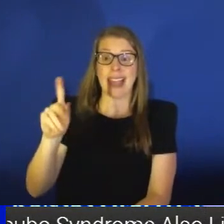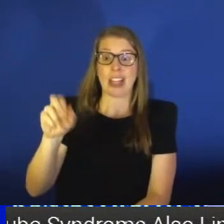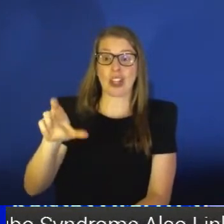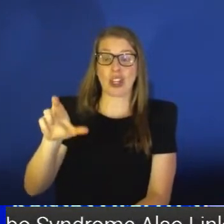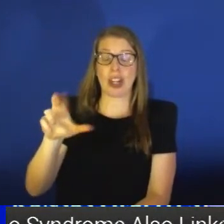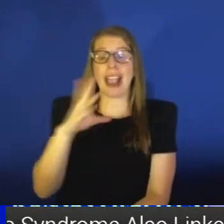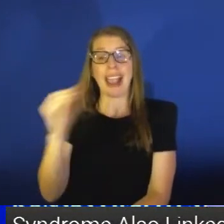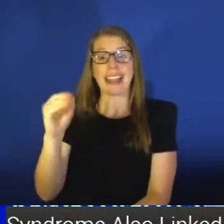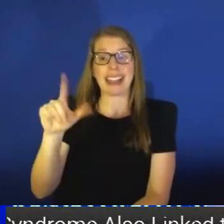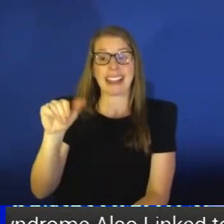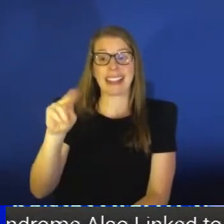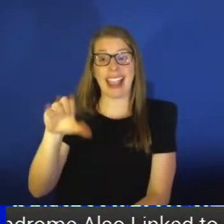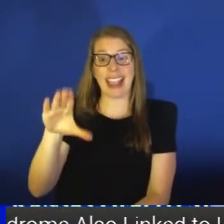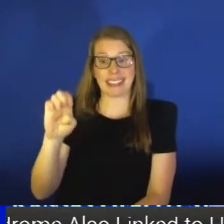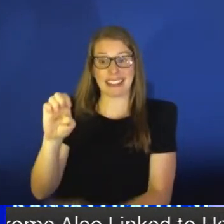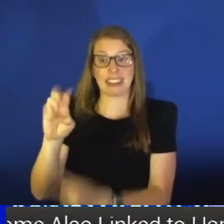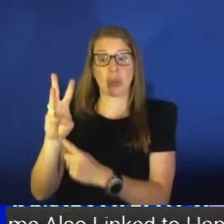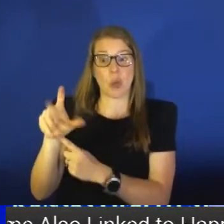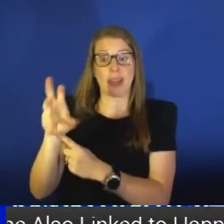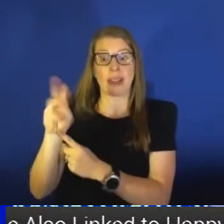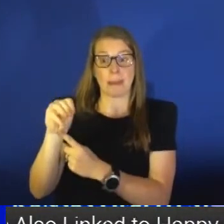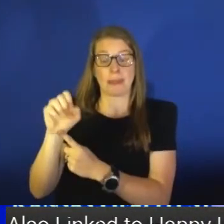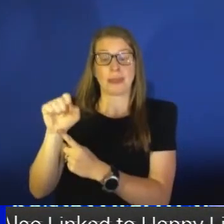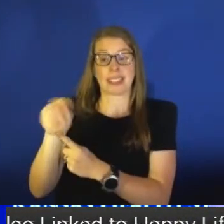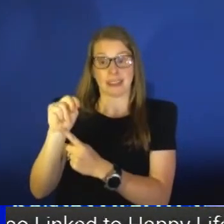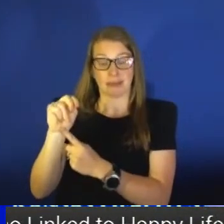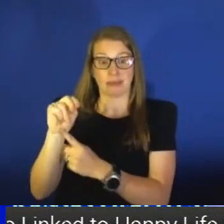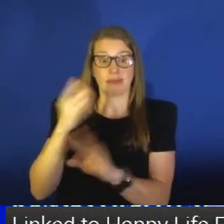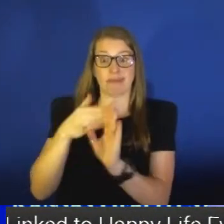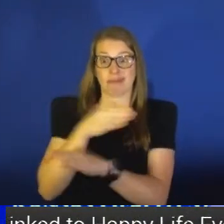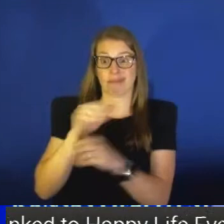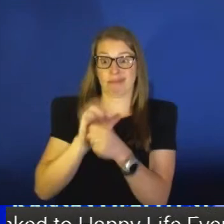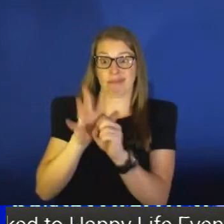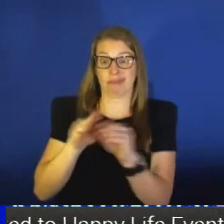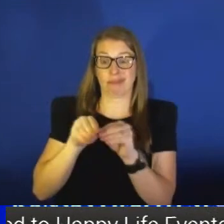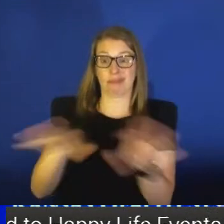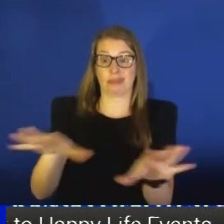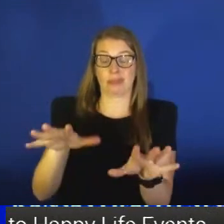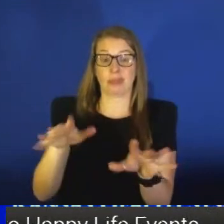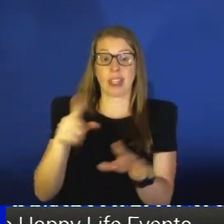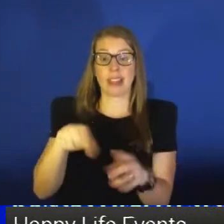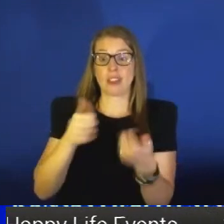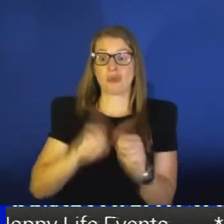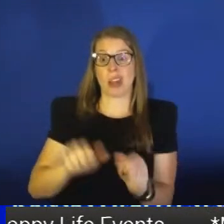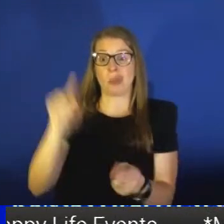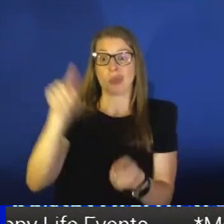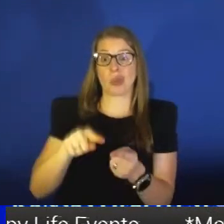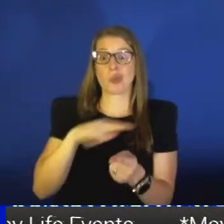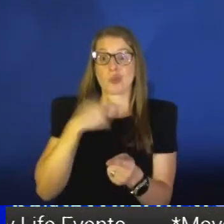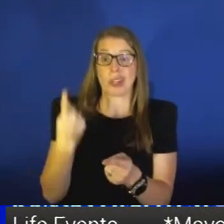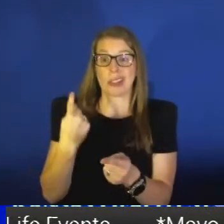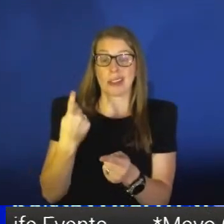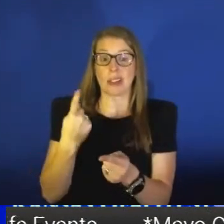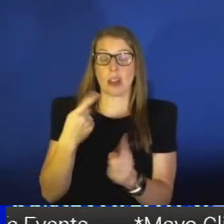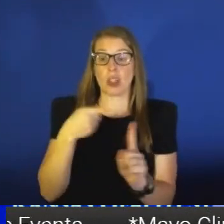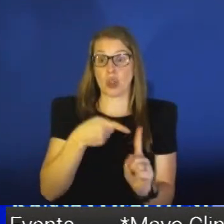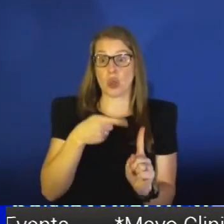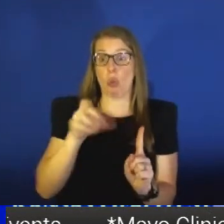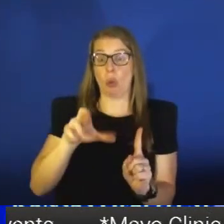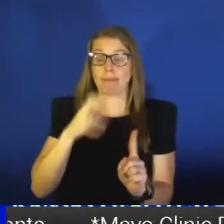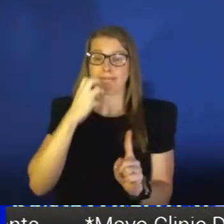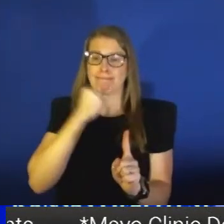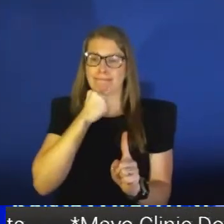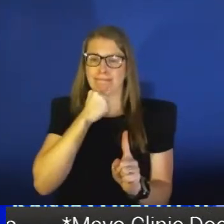even before that, they have continued to try and reduce the risk of you or your loved ones